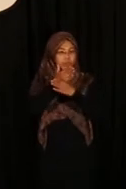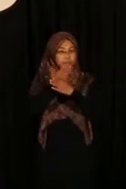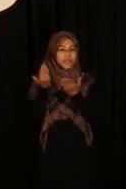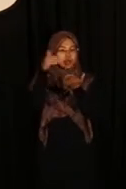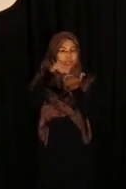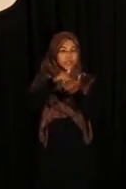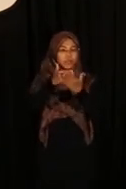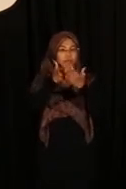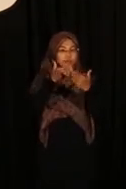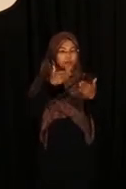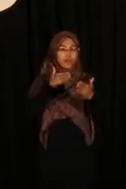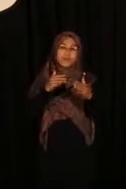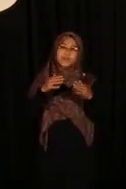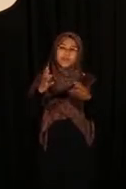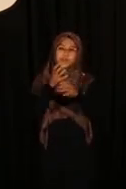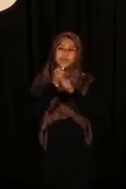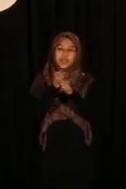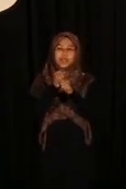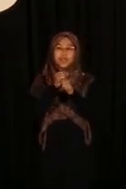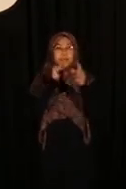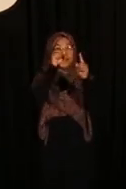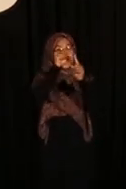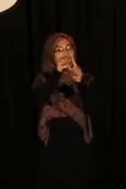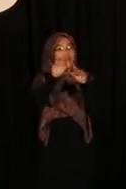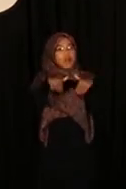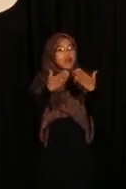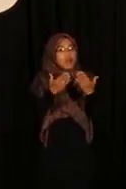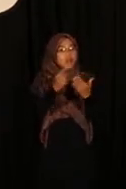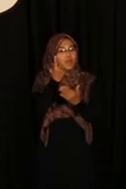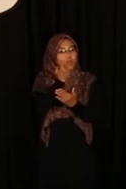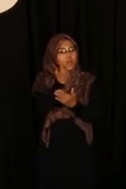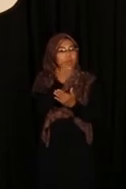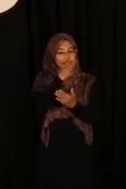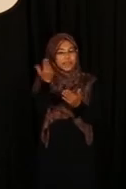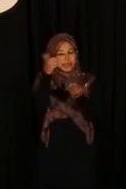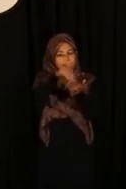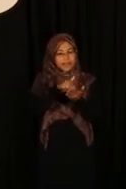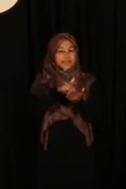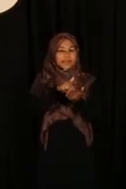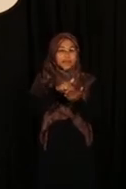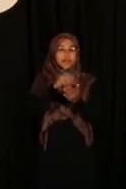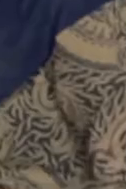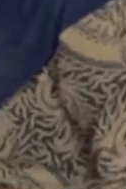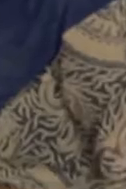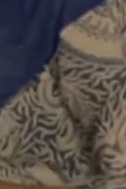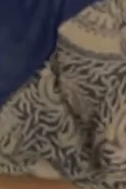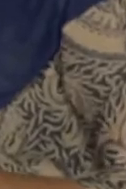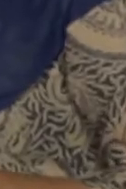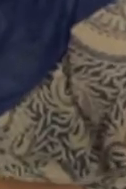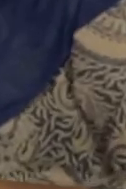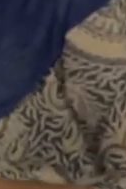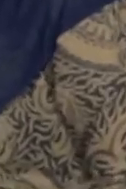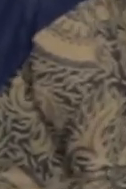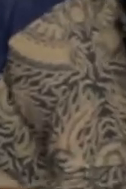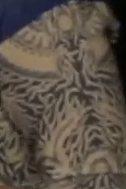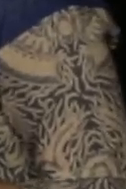actually, before we get into this point, is that one of the deepest connections that I felt was when I was 10 years old.